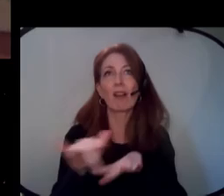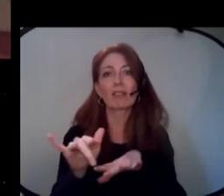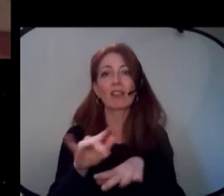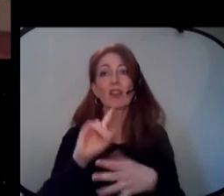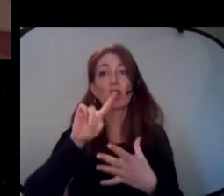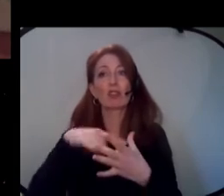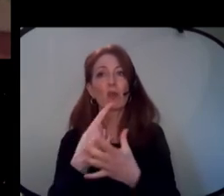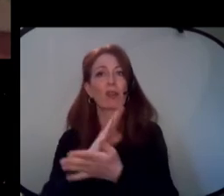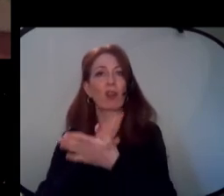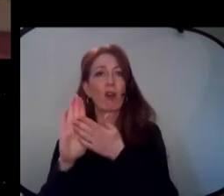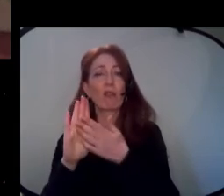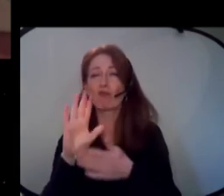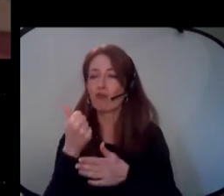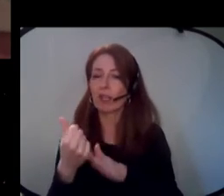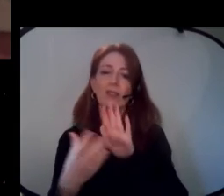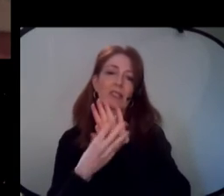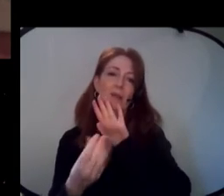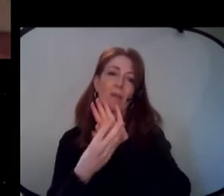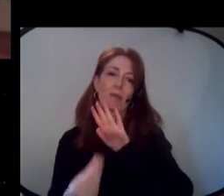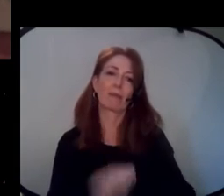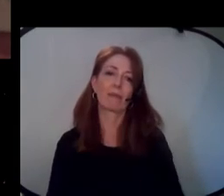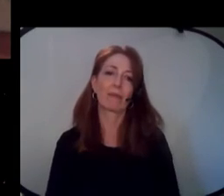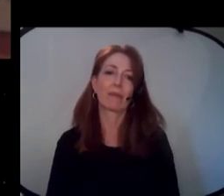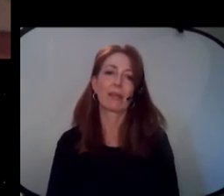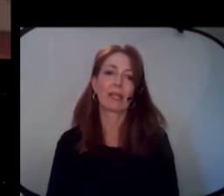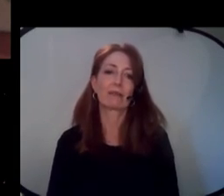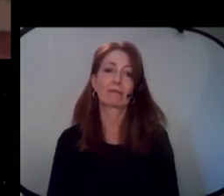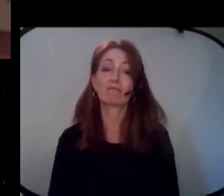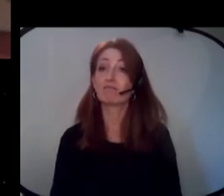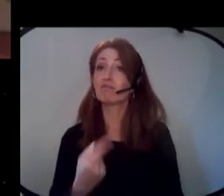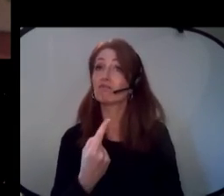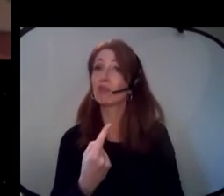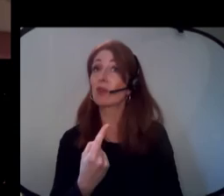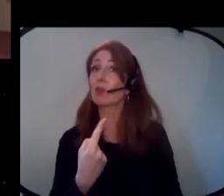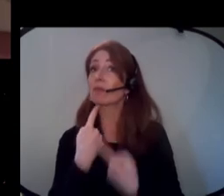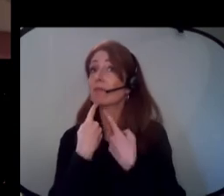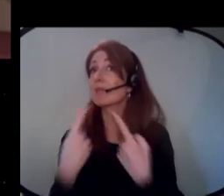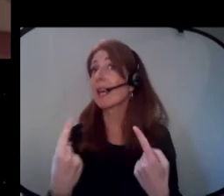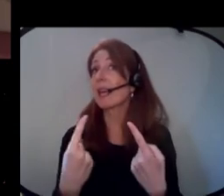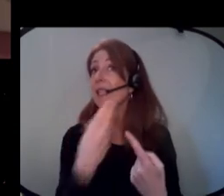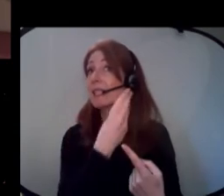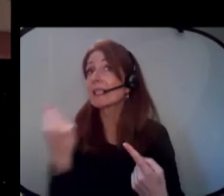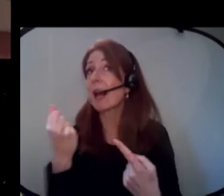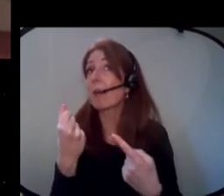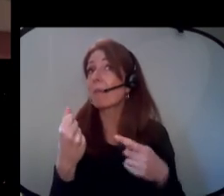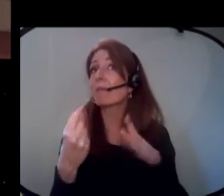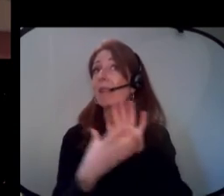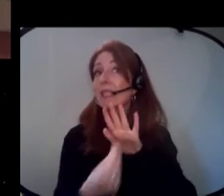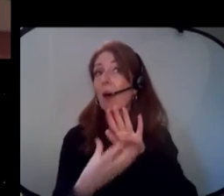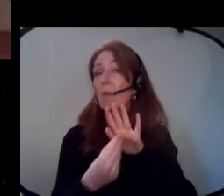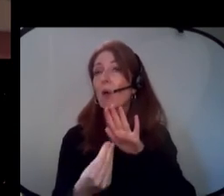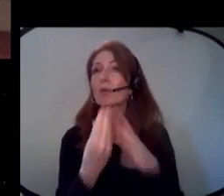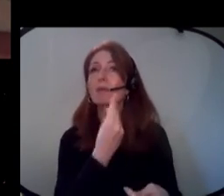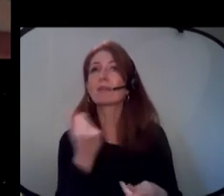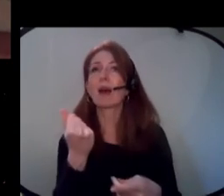really good example of that, I think. So, Bendor, maybe you can point out some of those, that classic Baroque drama